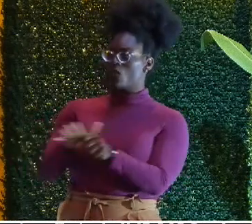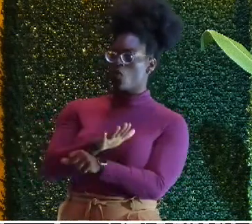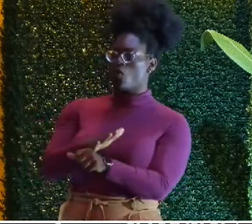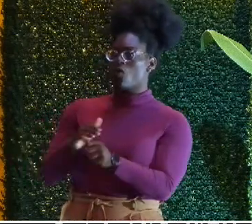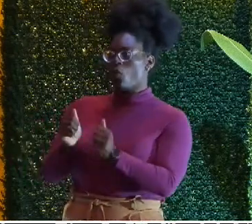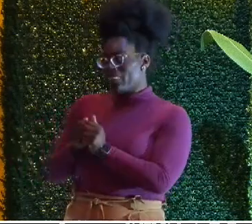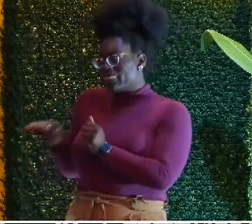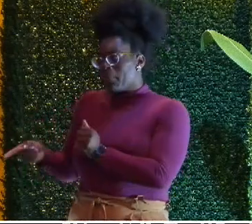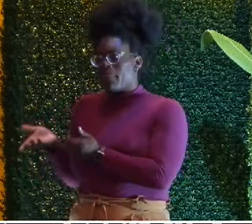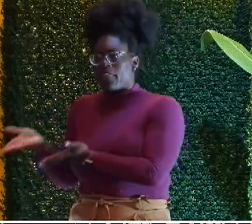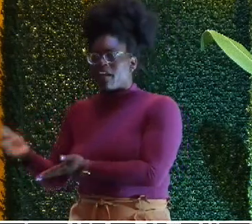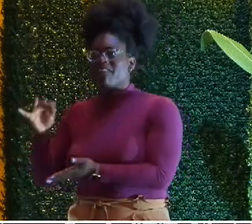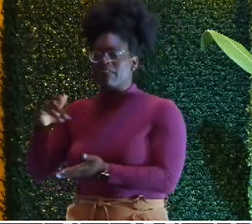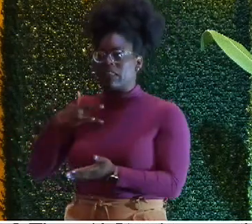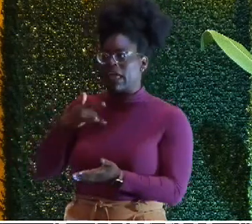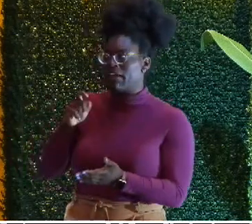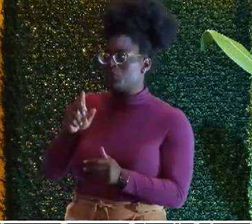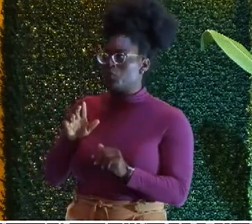Thank you.